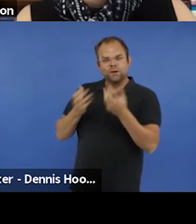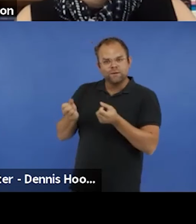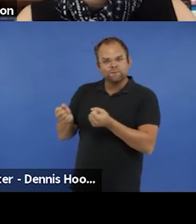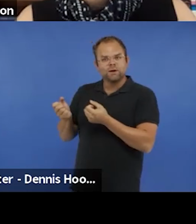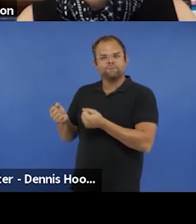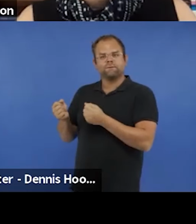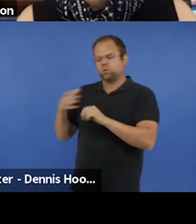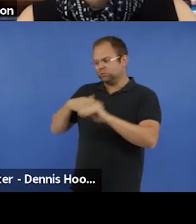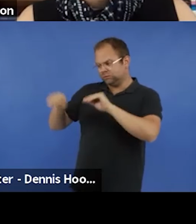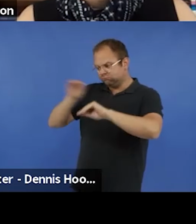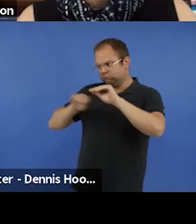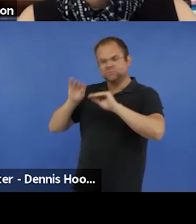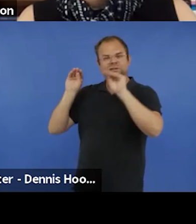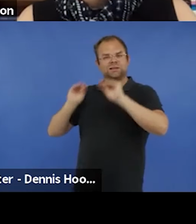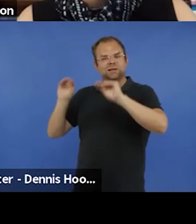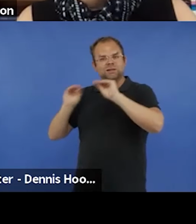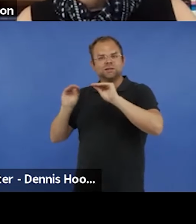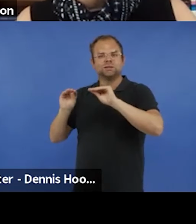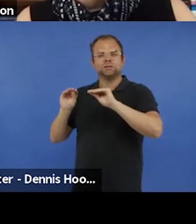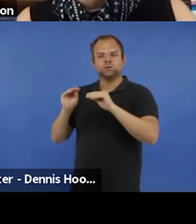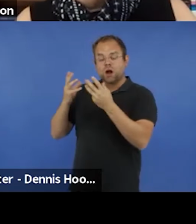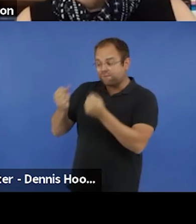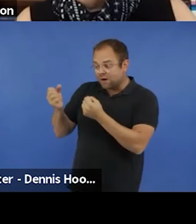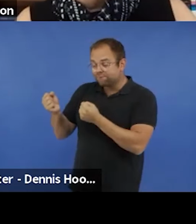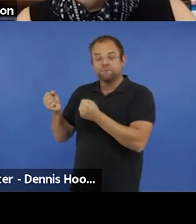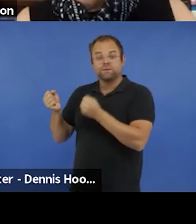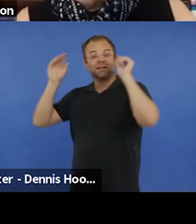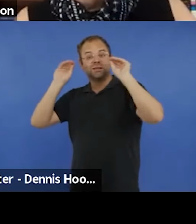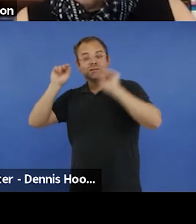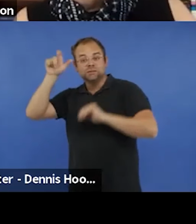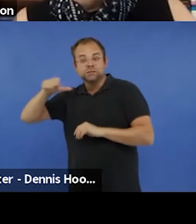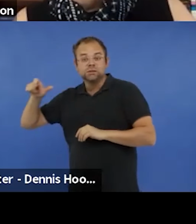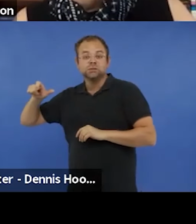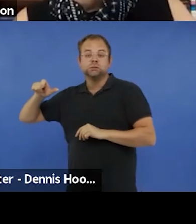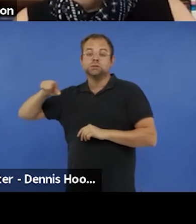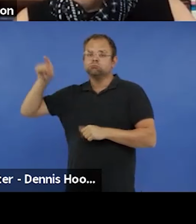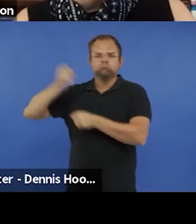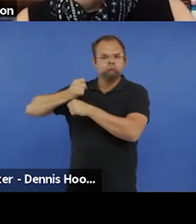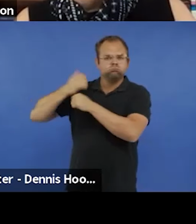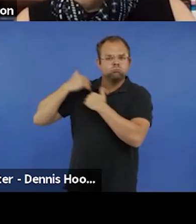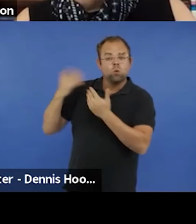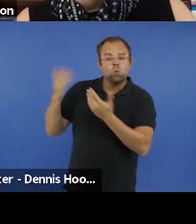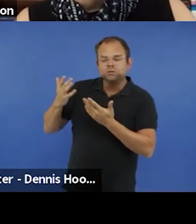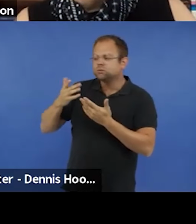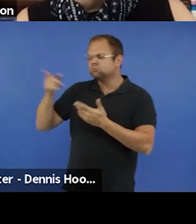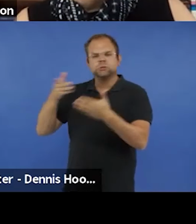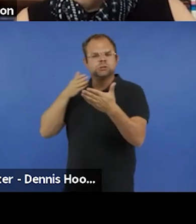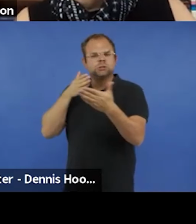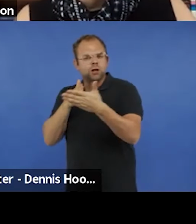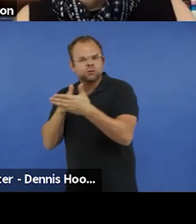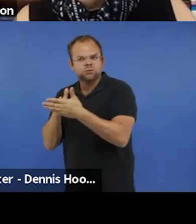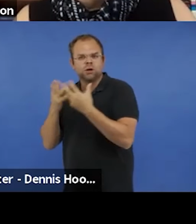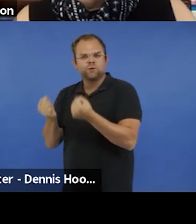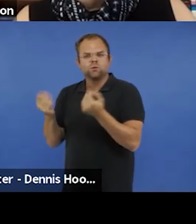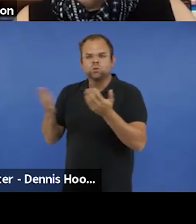in adopting UDL in their classroom. Another example was around using the local sort